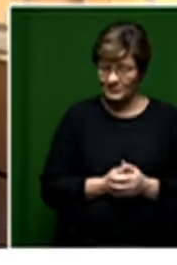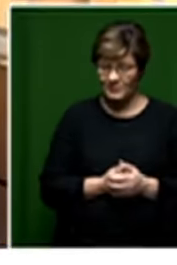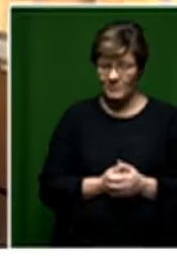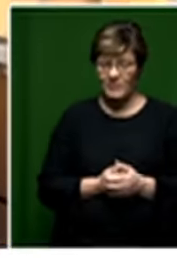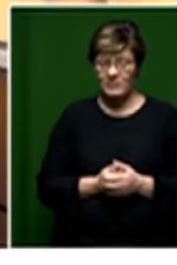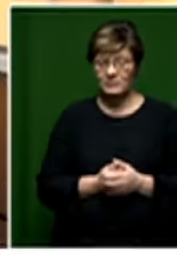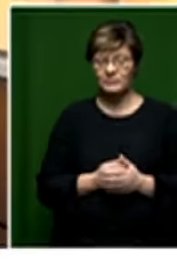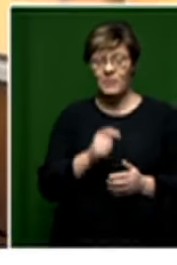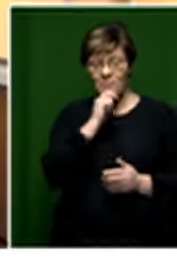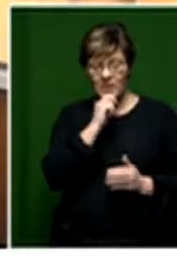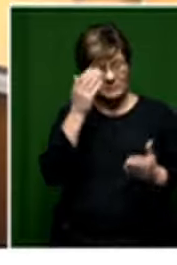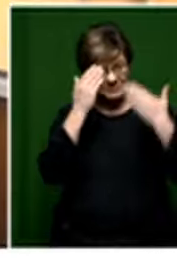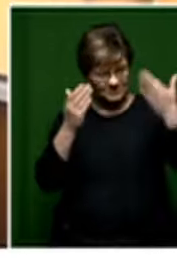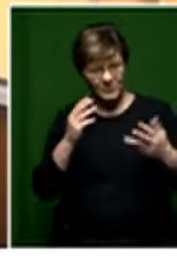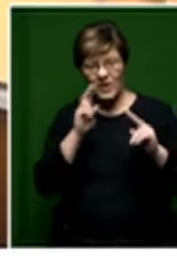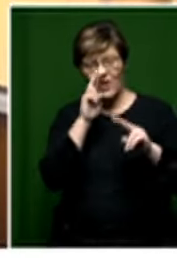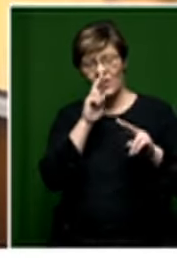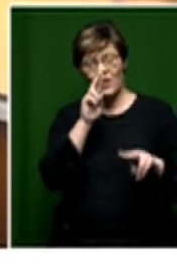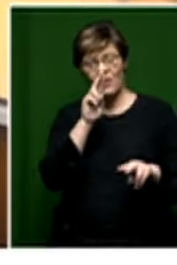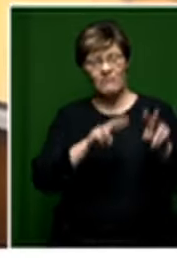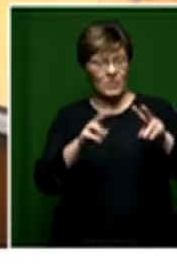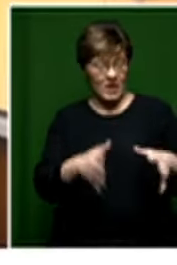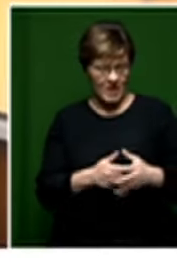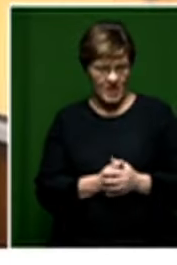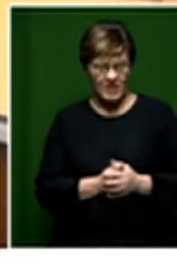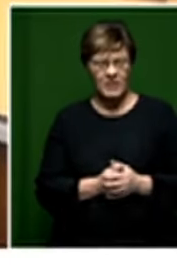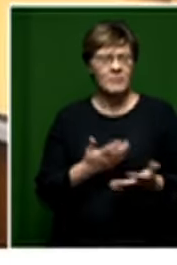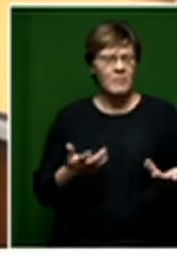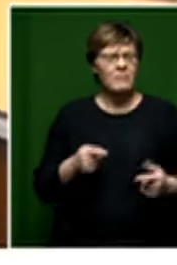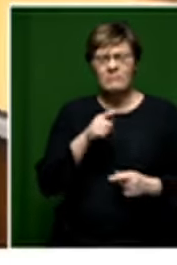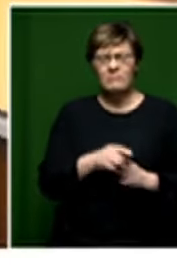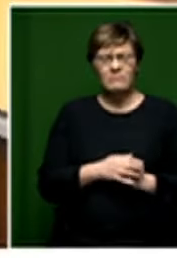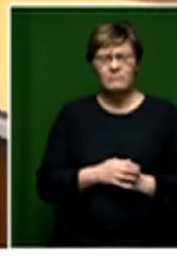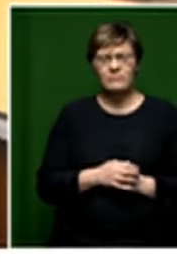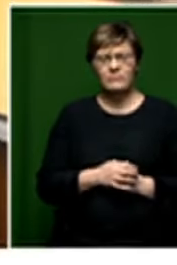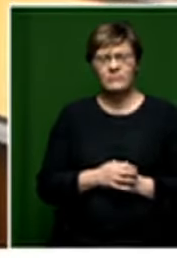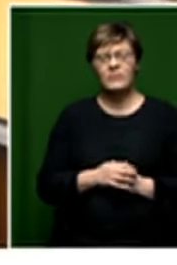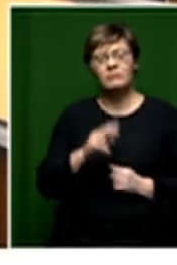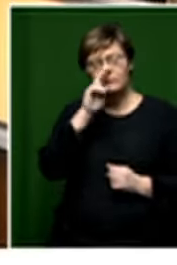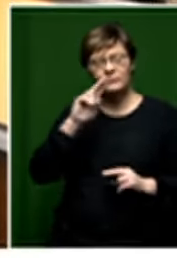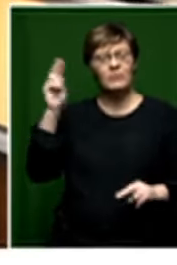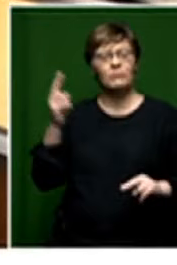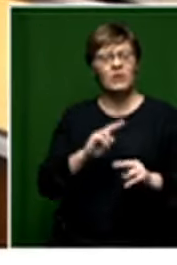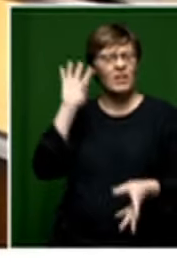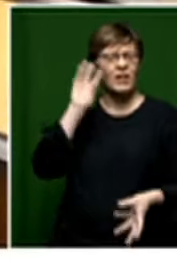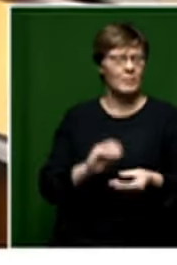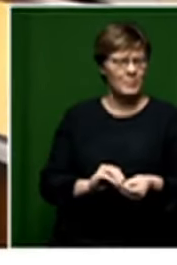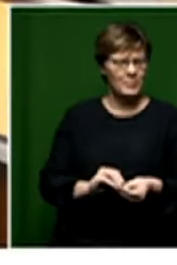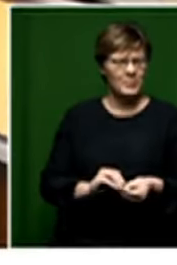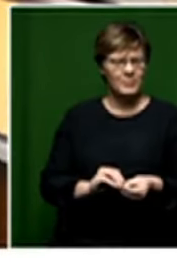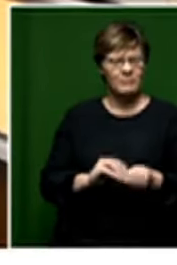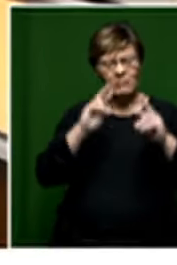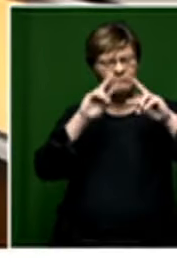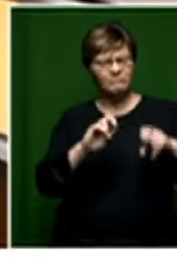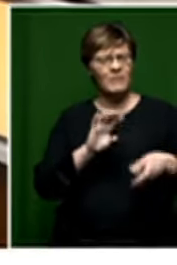morning and hello to the viewers. Perhaps a good place to start would be to just quickly give us a brief synopsis of the